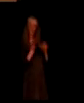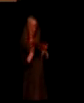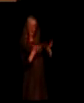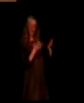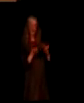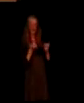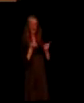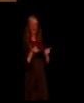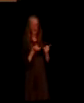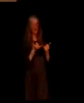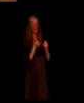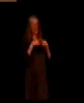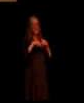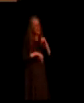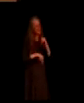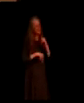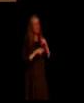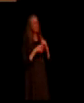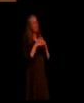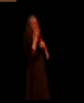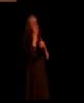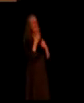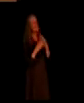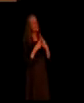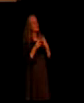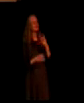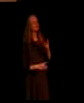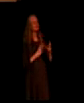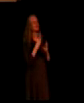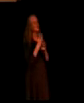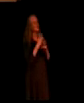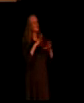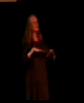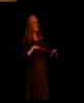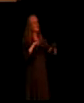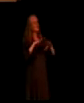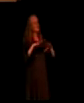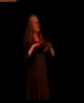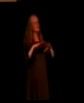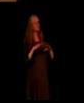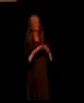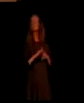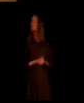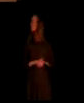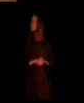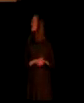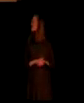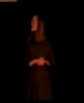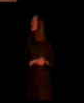had to think through how that might do globally, and so this was this same